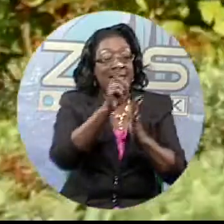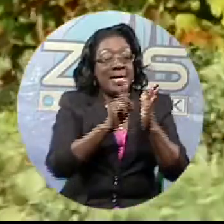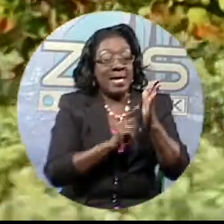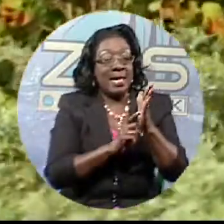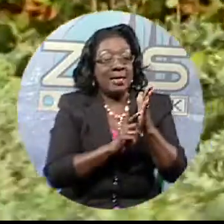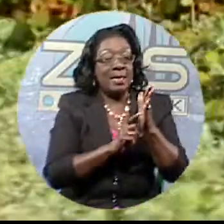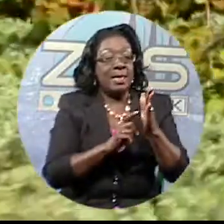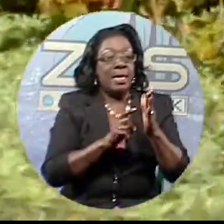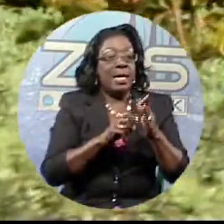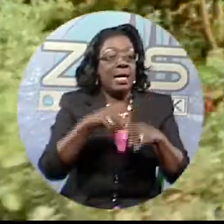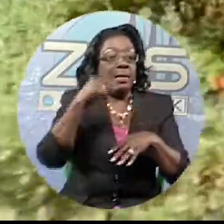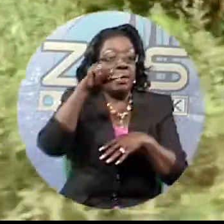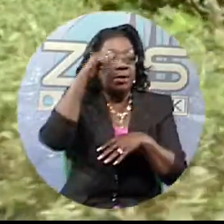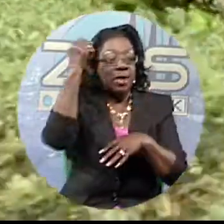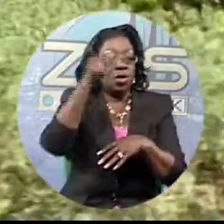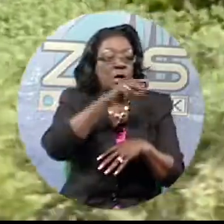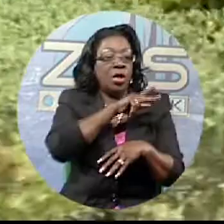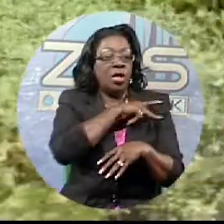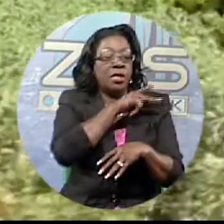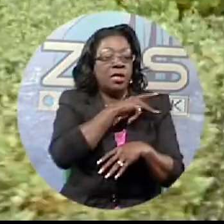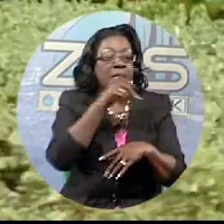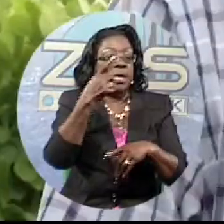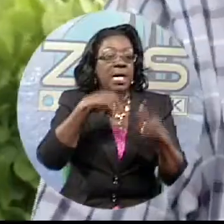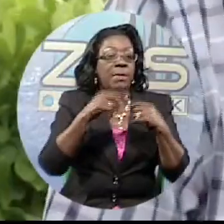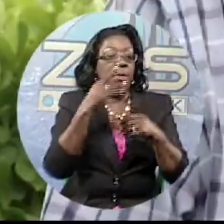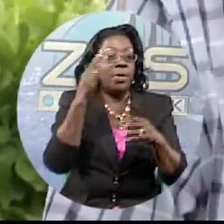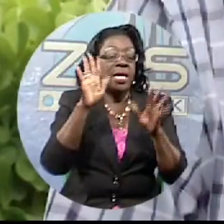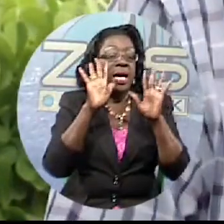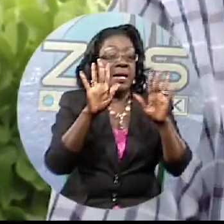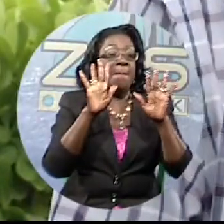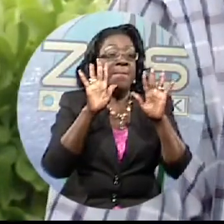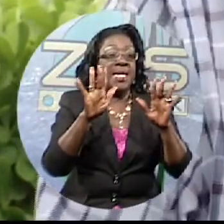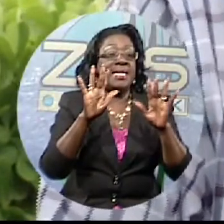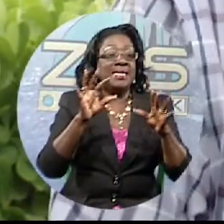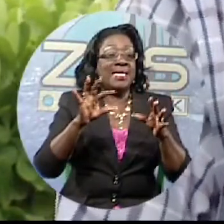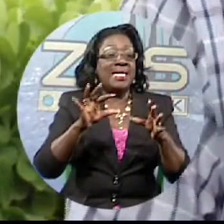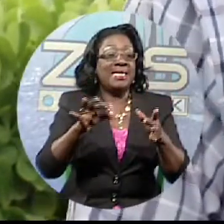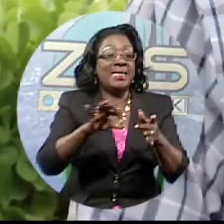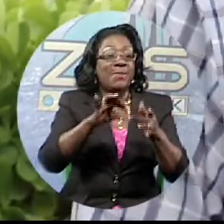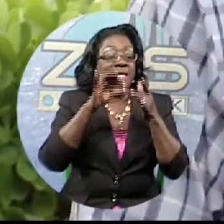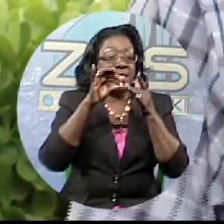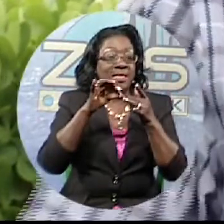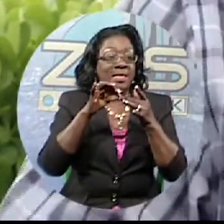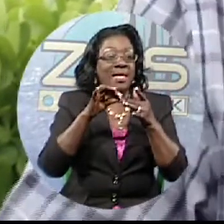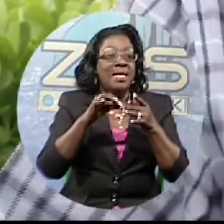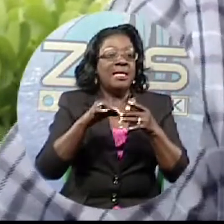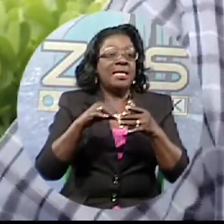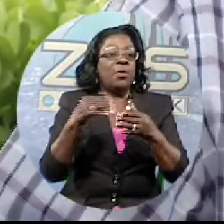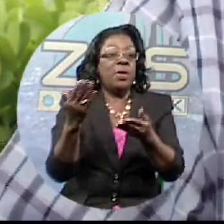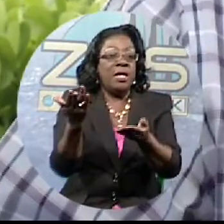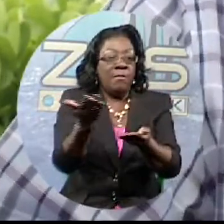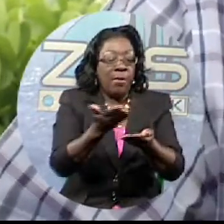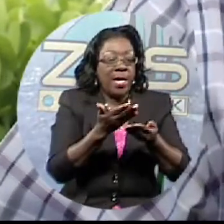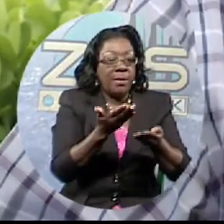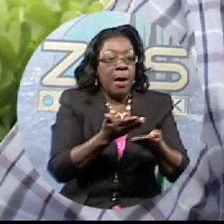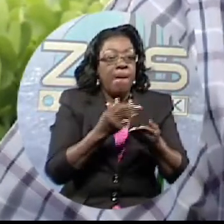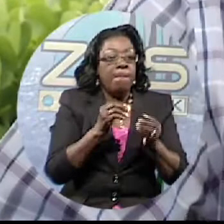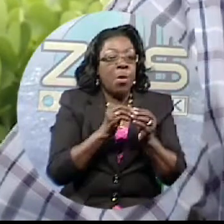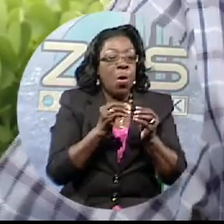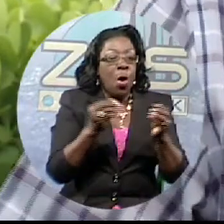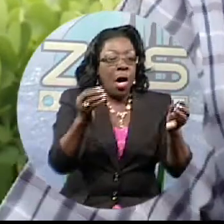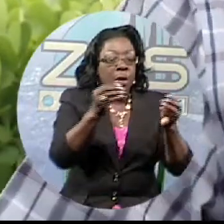And so Sol Kersner immediately came up with amazing specials that were just too irresistible, because we couldn't let this